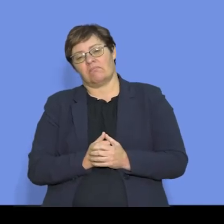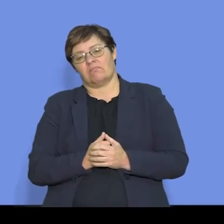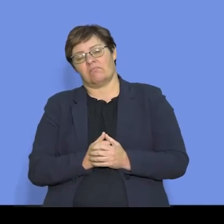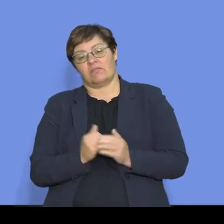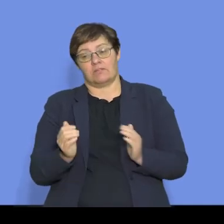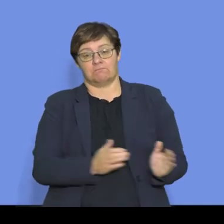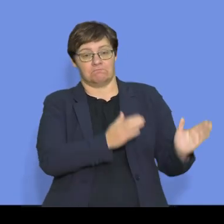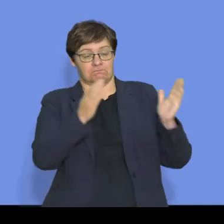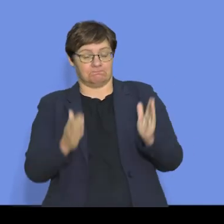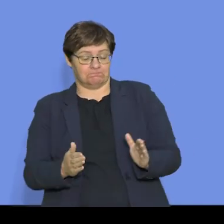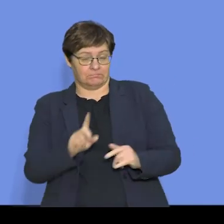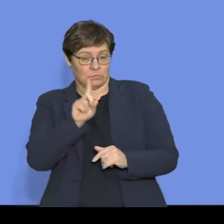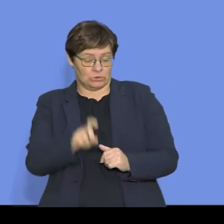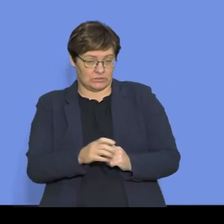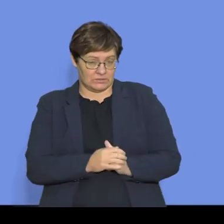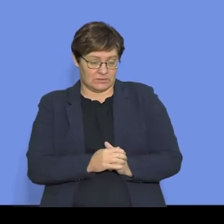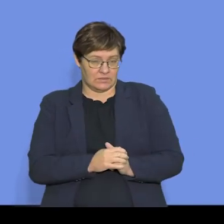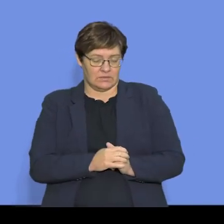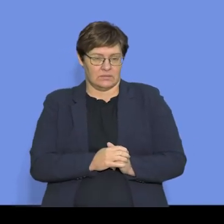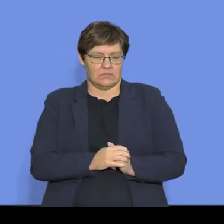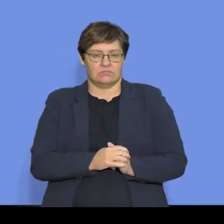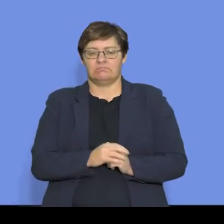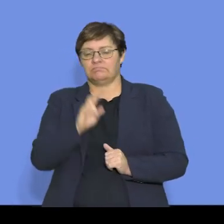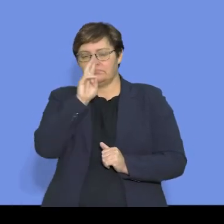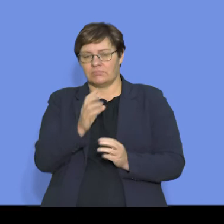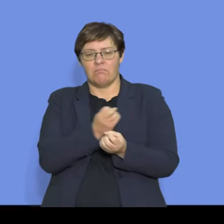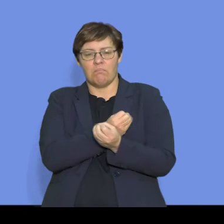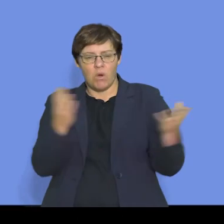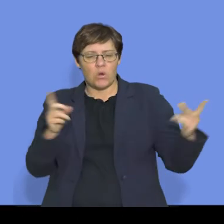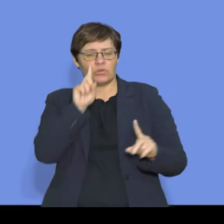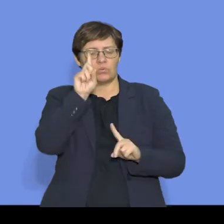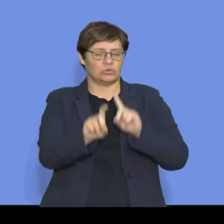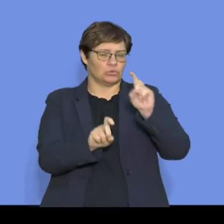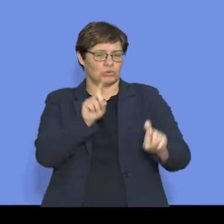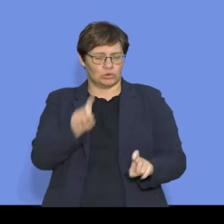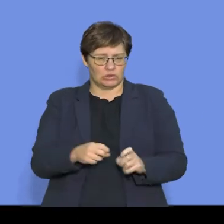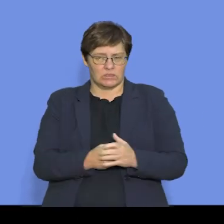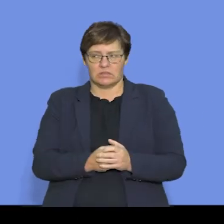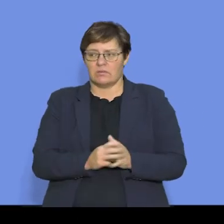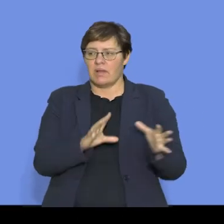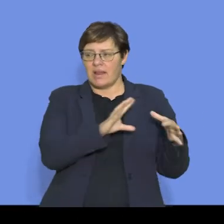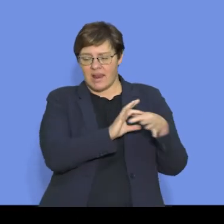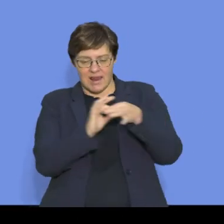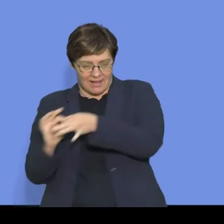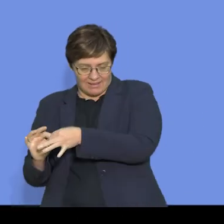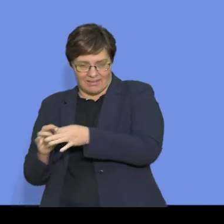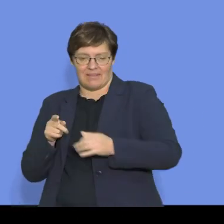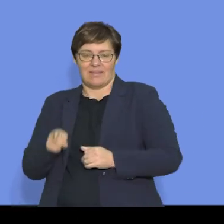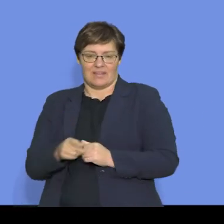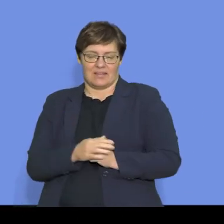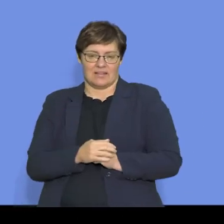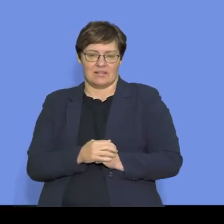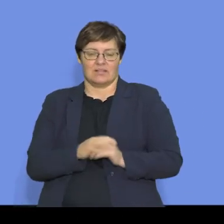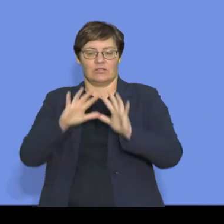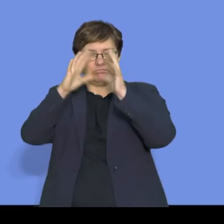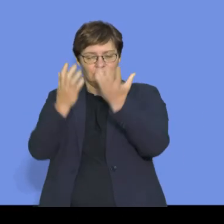Then, next question. You'll notice that most of these questions are linked